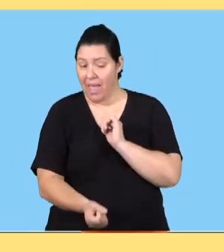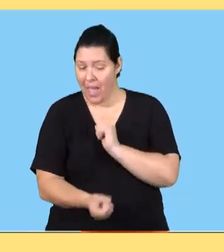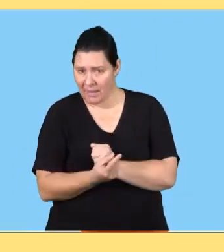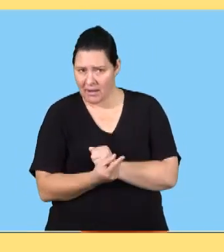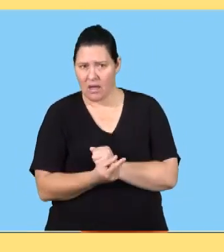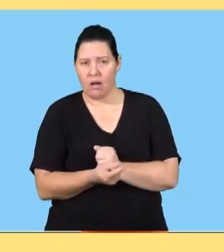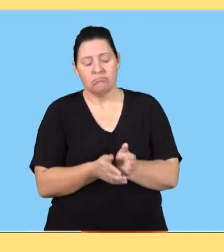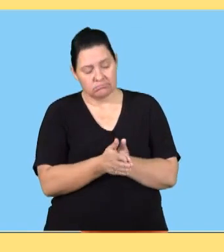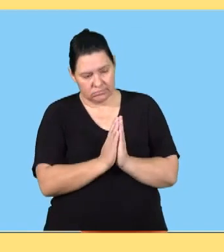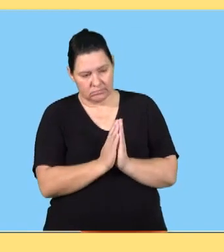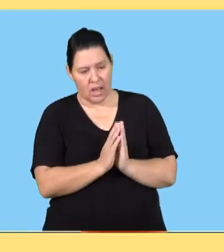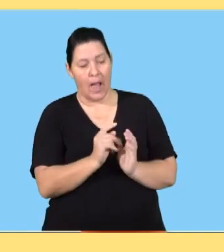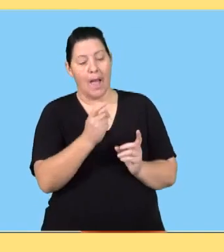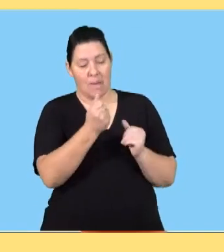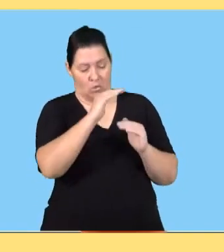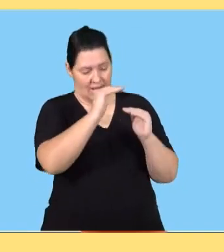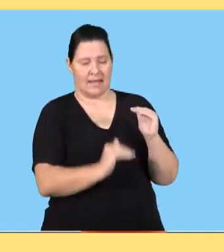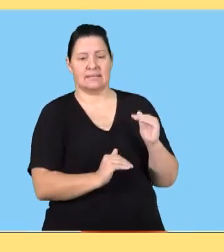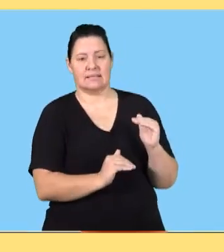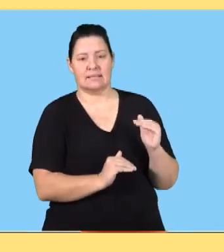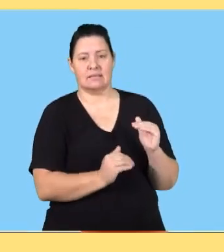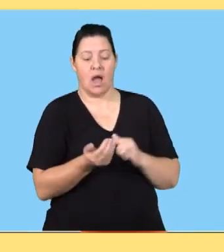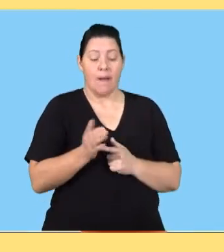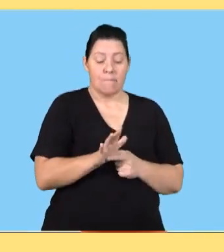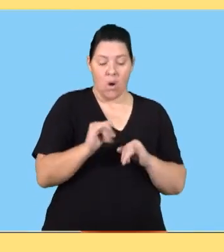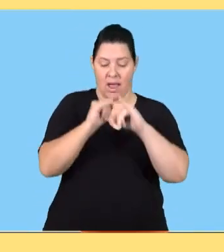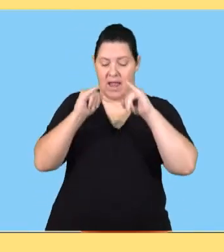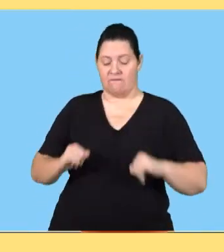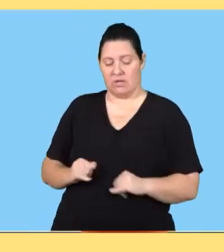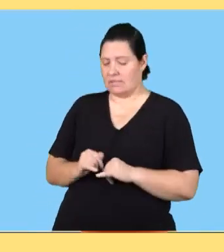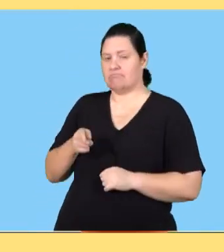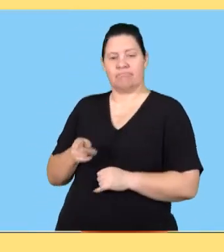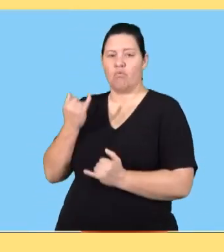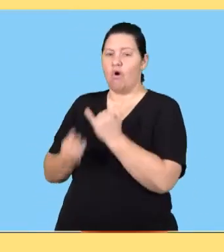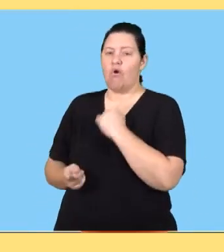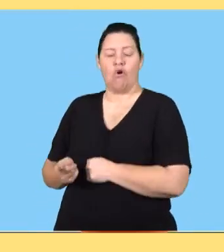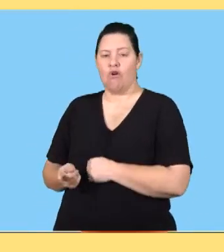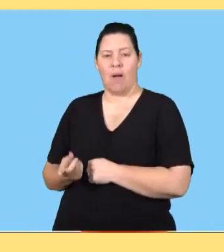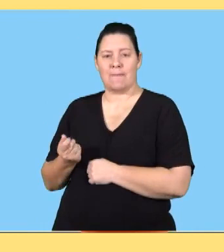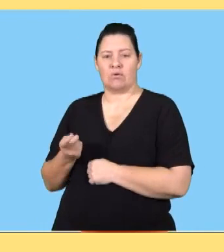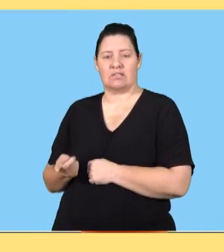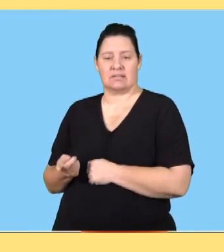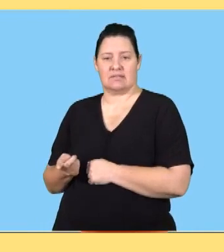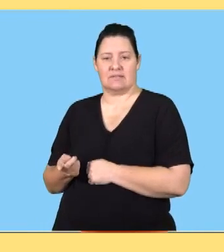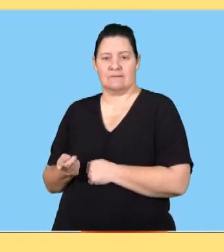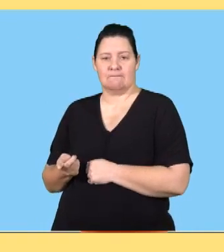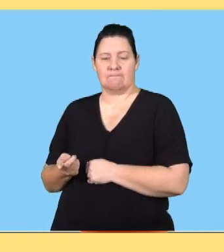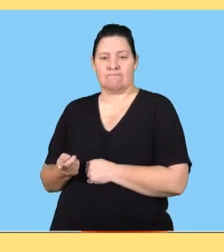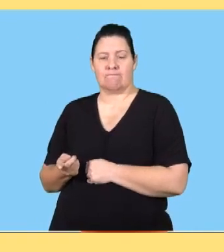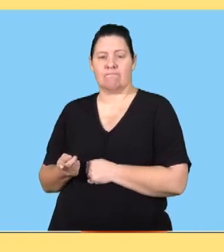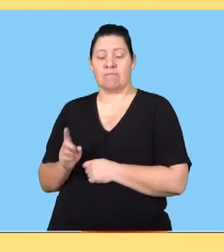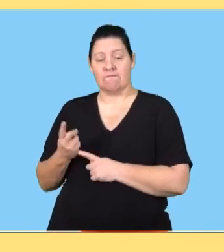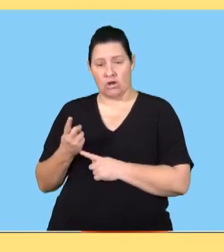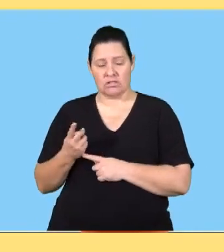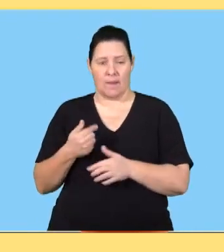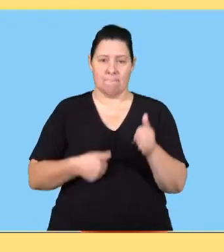this case, we will ask the creditor to reduce the amount that appears on the invoice. All right? In the first